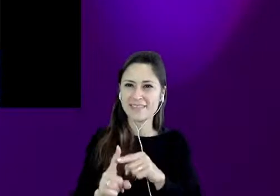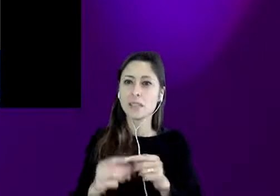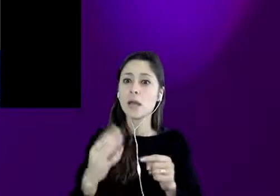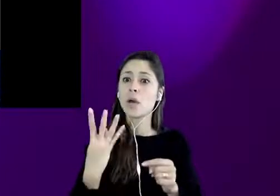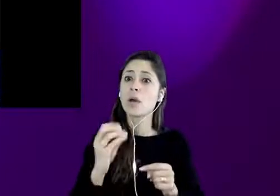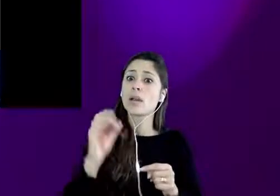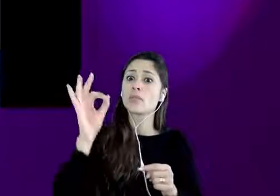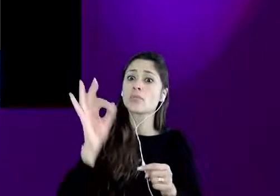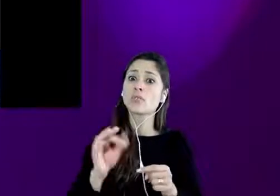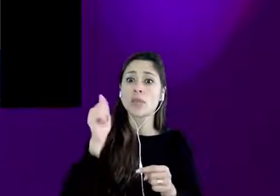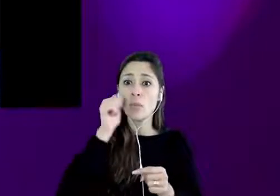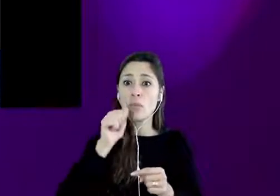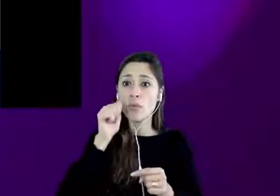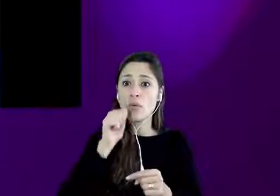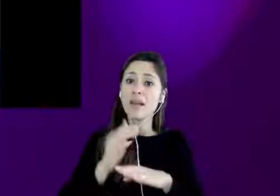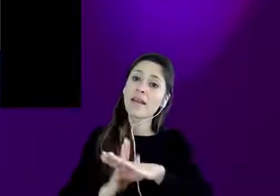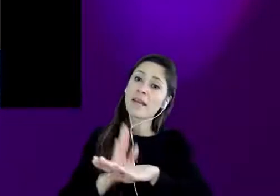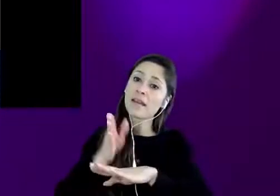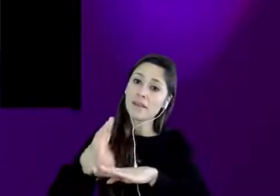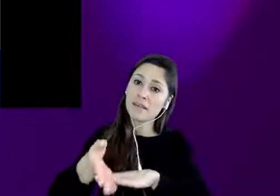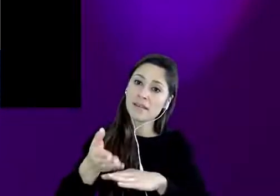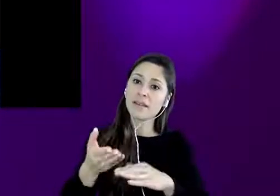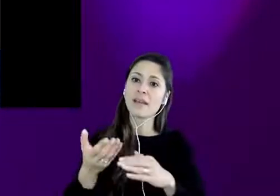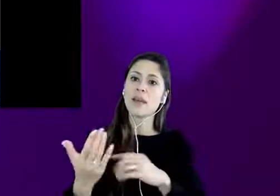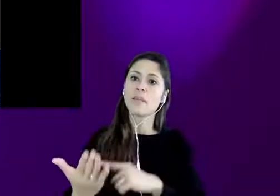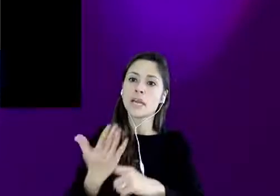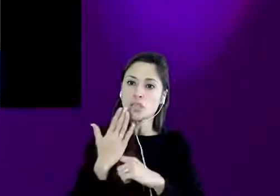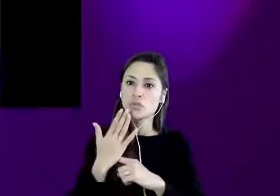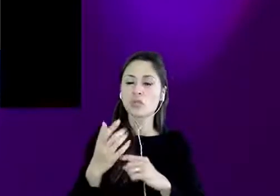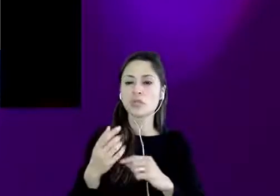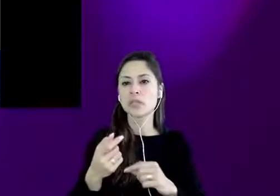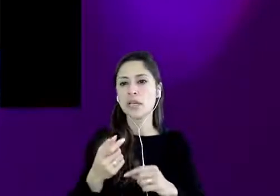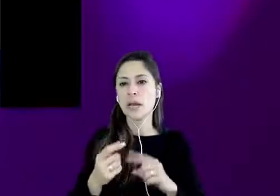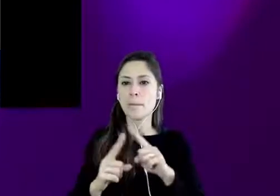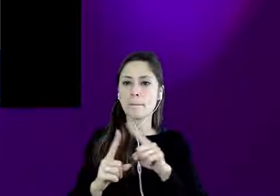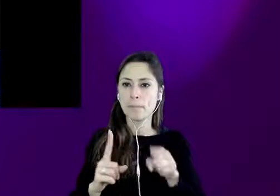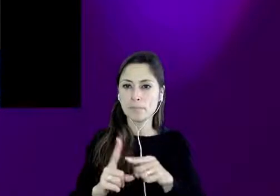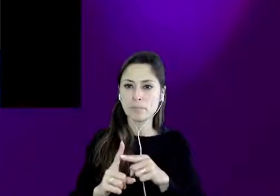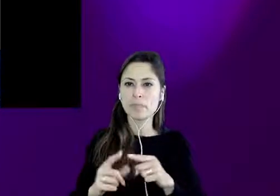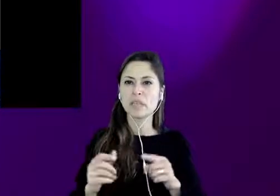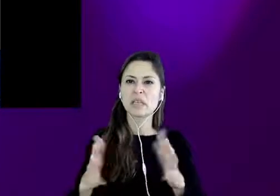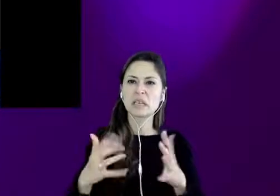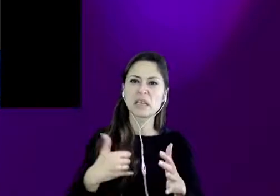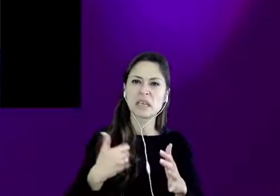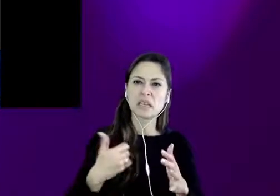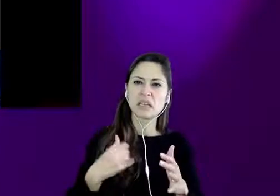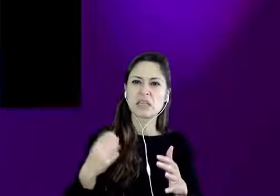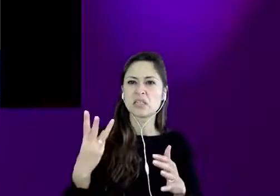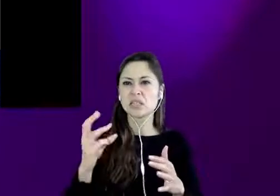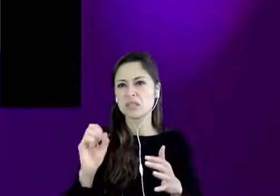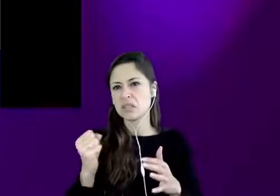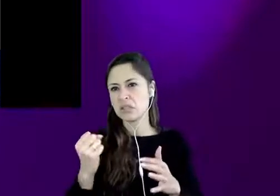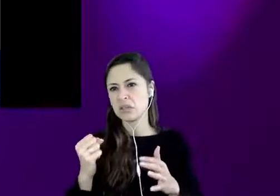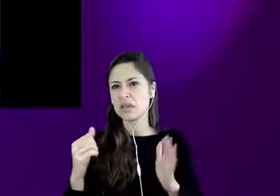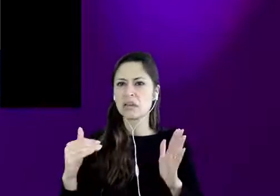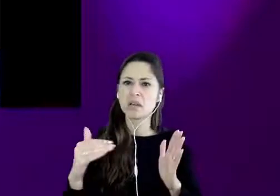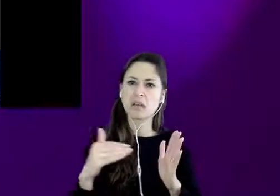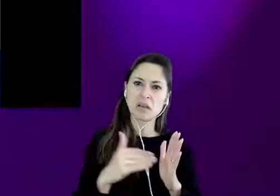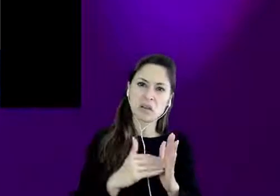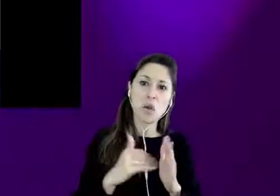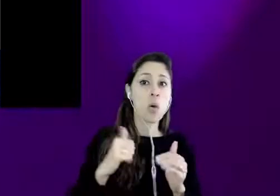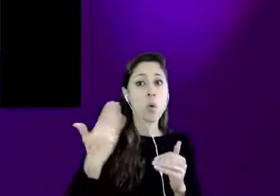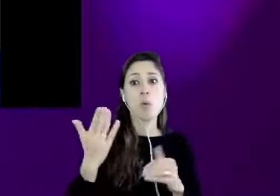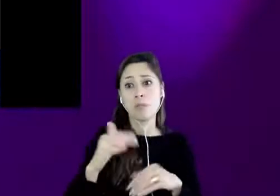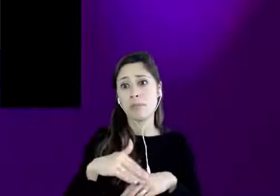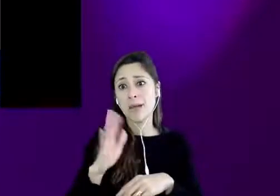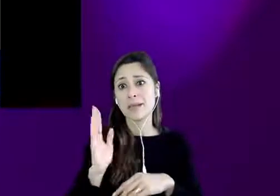baby, they are 38 years old or older. And this is not only in the United